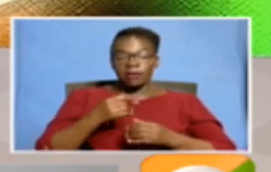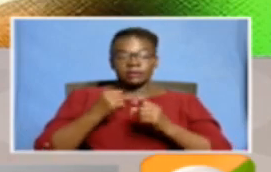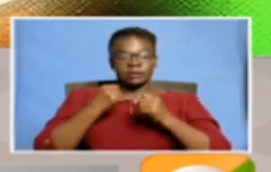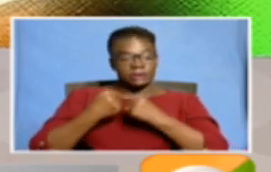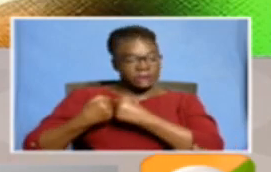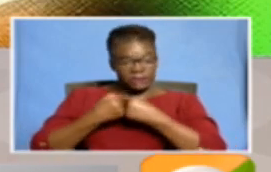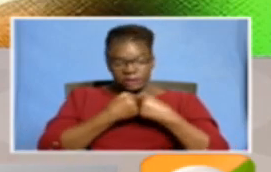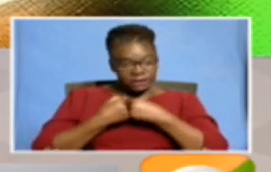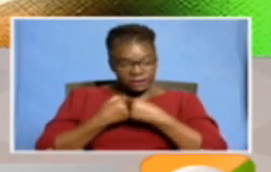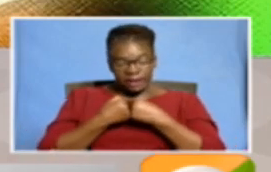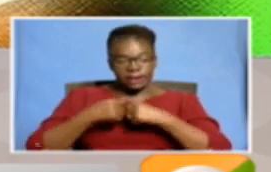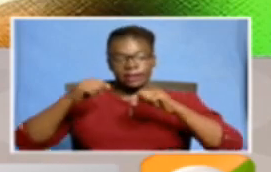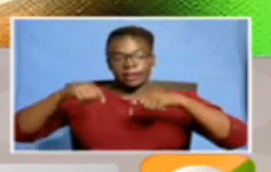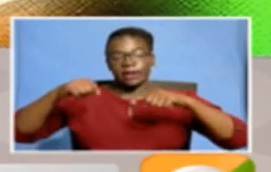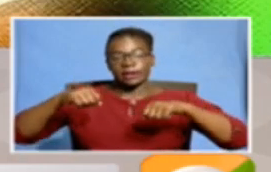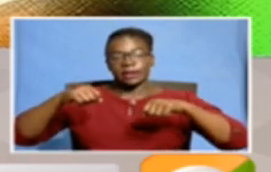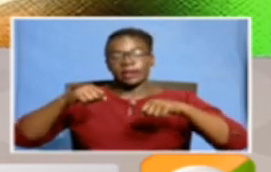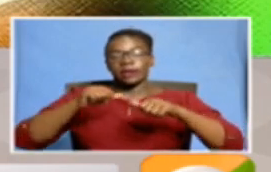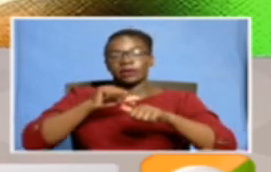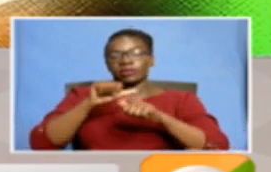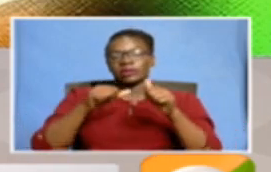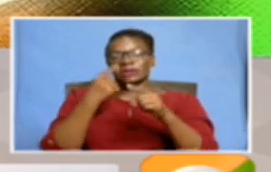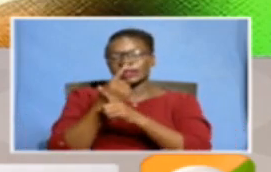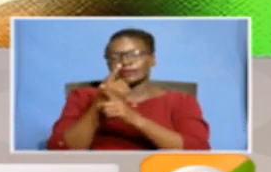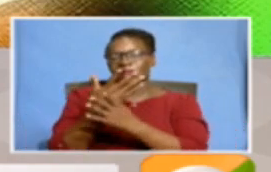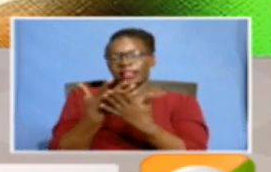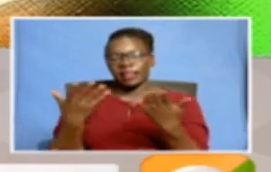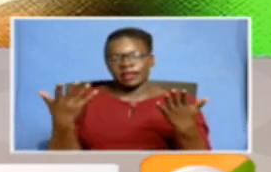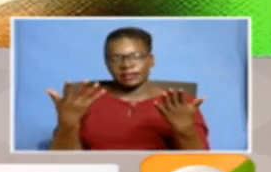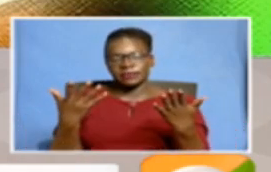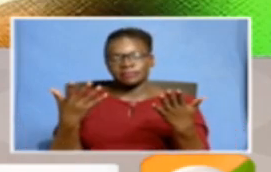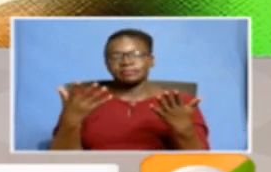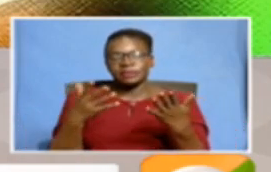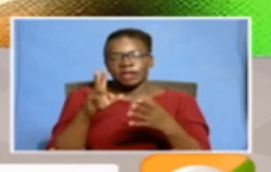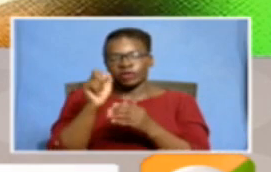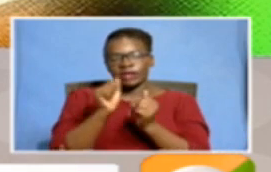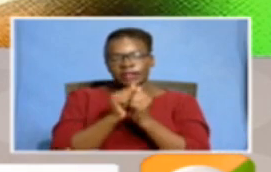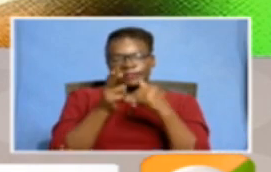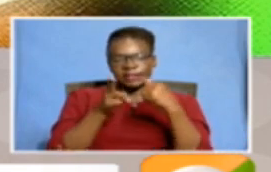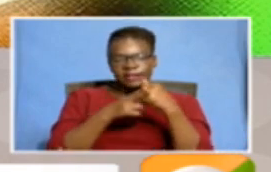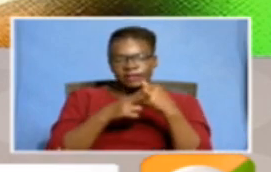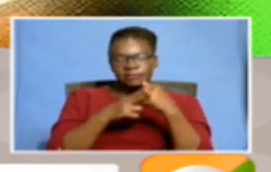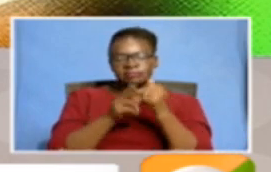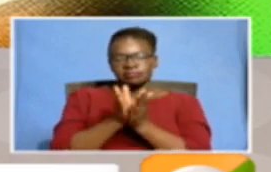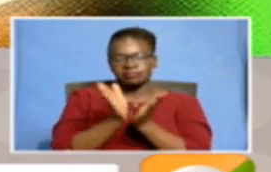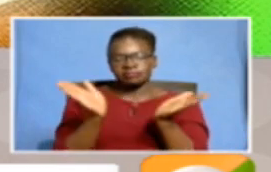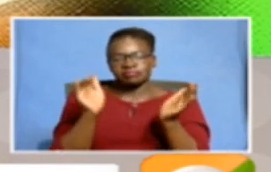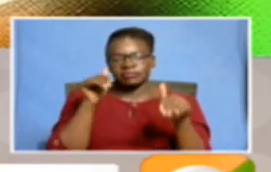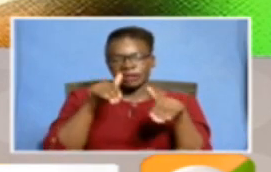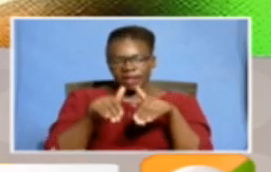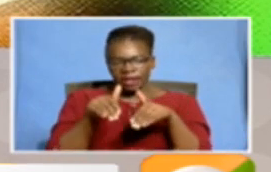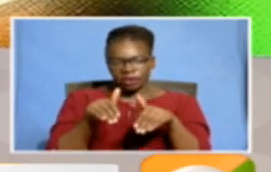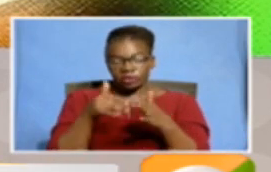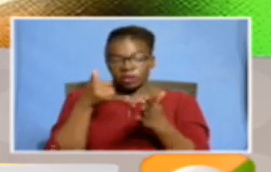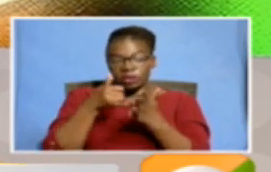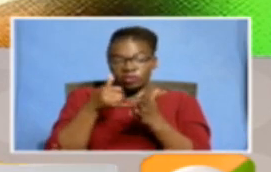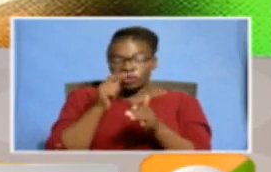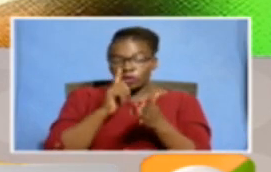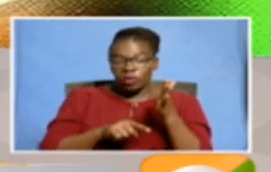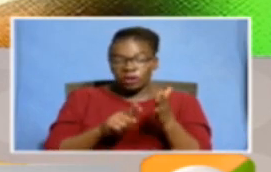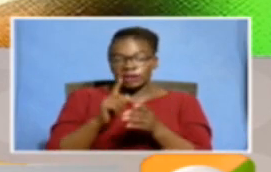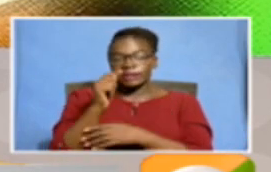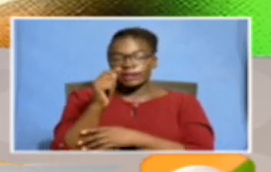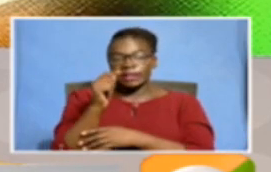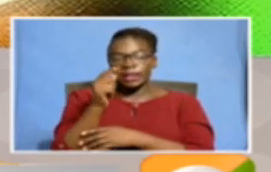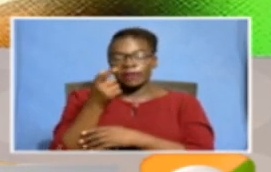in reaching consensus on various issues relating to the 2017 general elections, including tenders